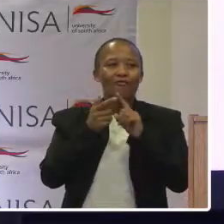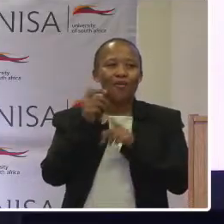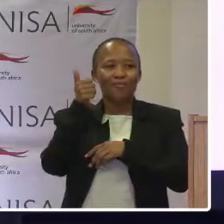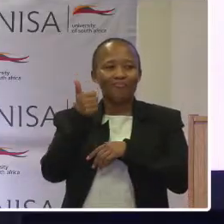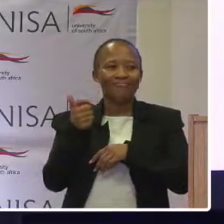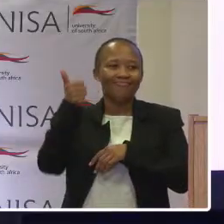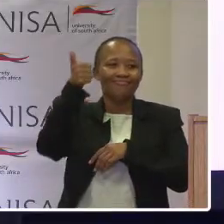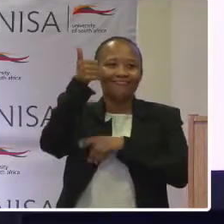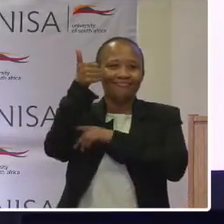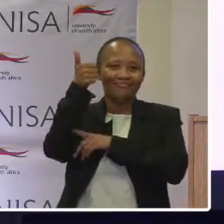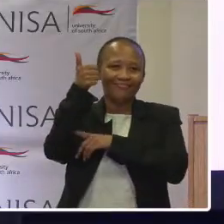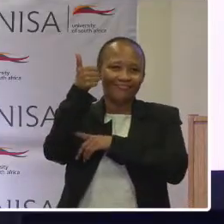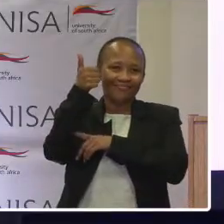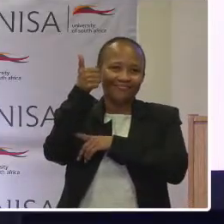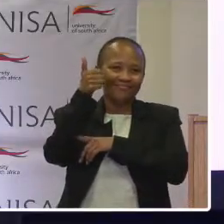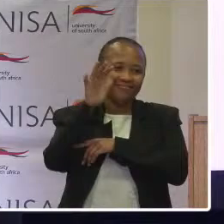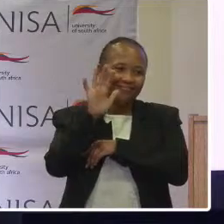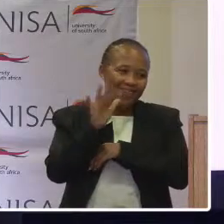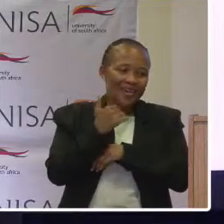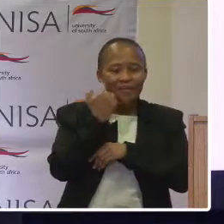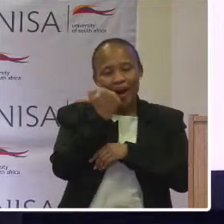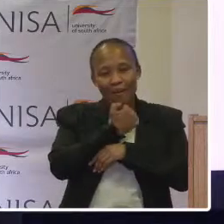young.